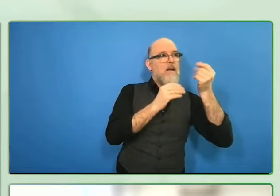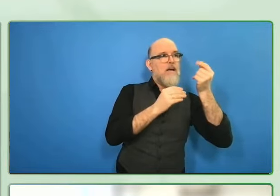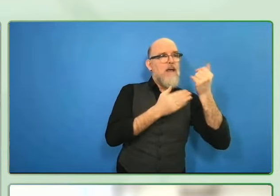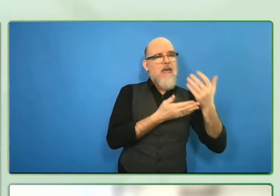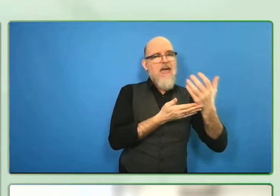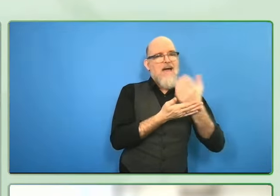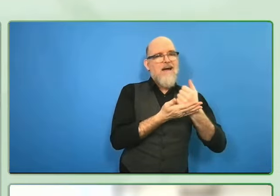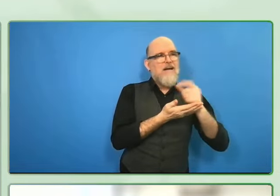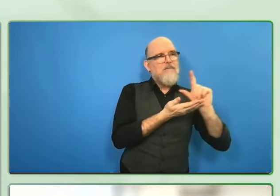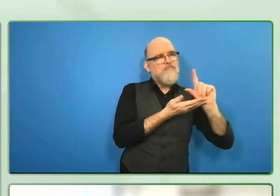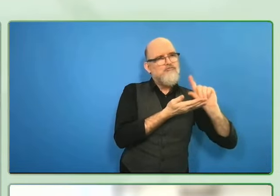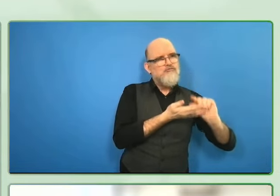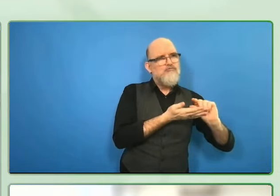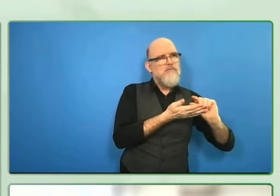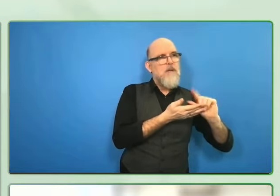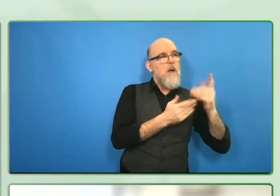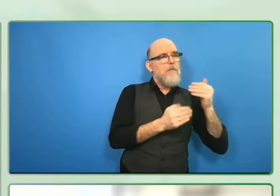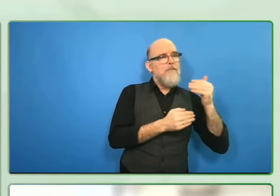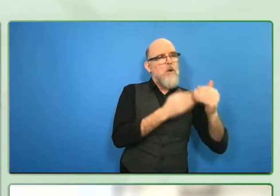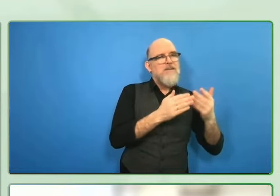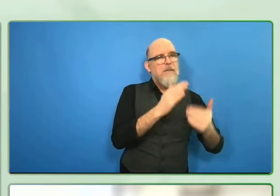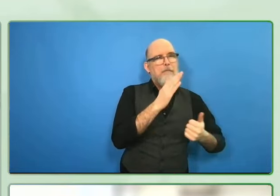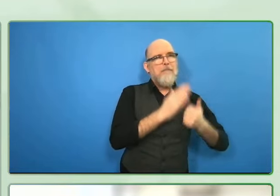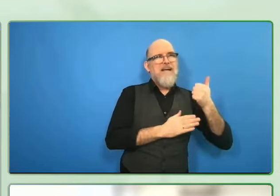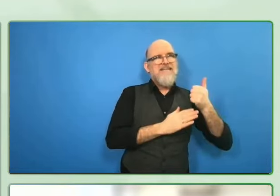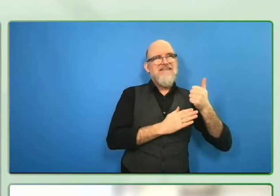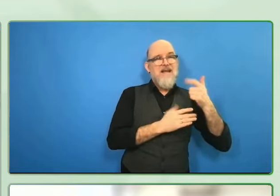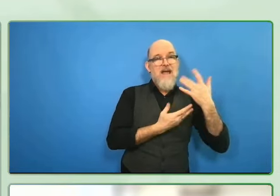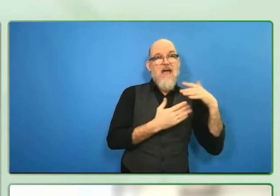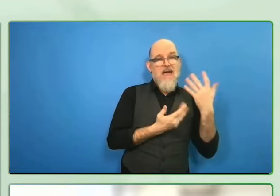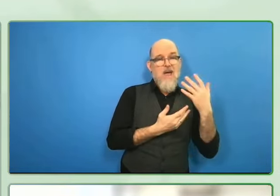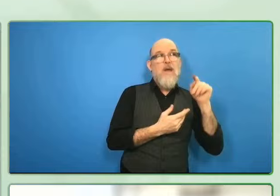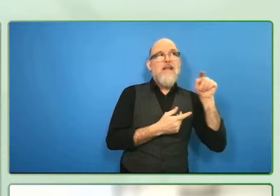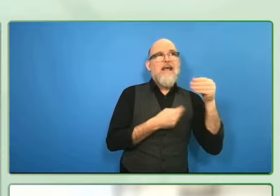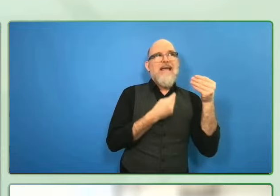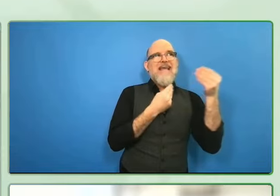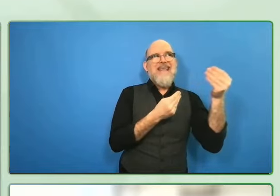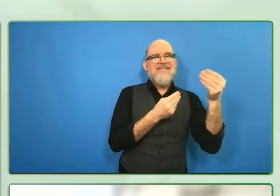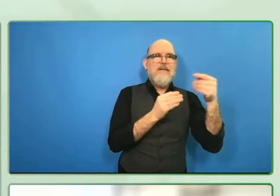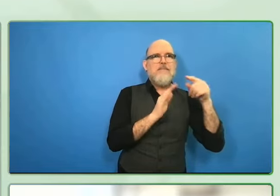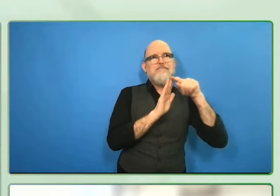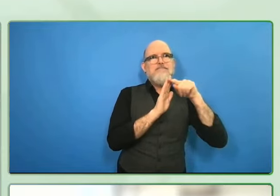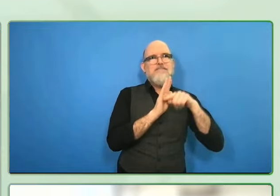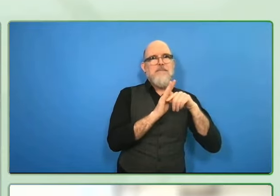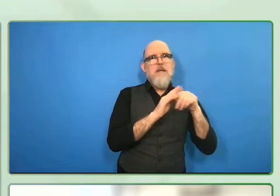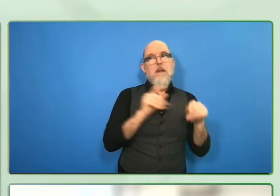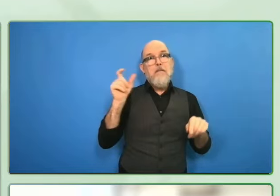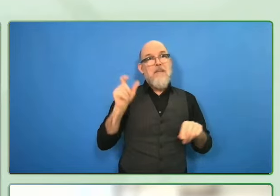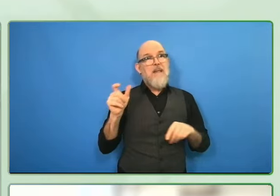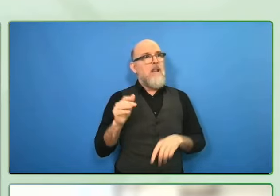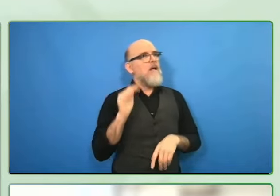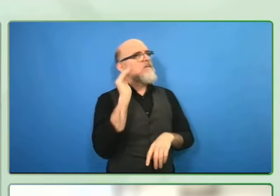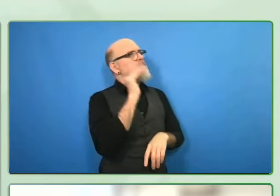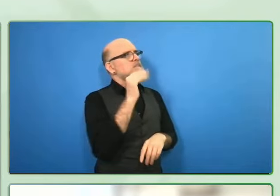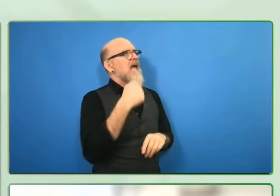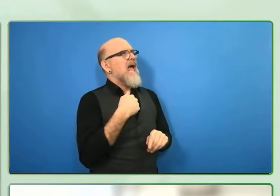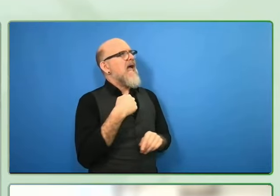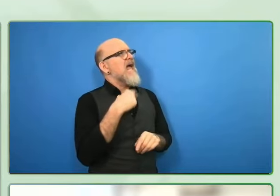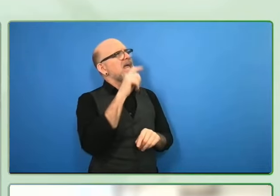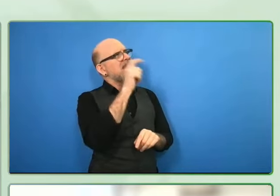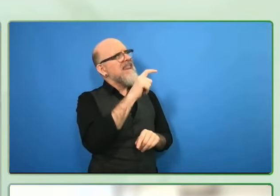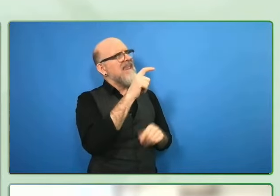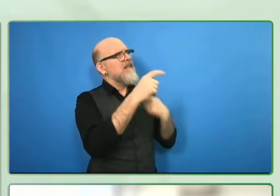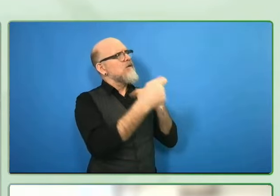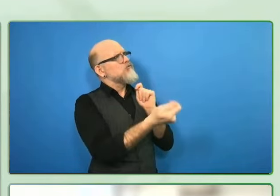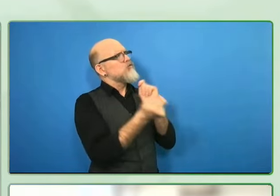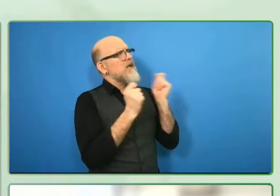from this is what I'm requesting as an adjustment to delivering that adjustment within 20 working days, not 3,